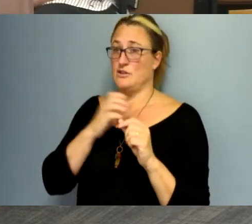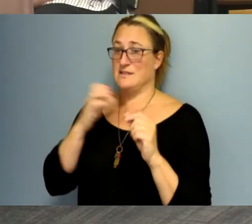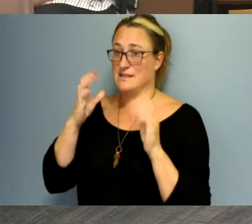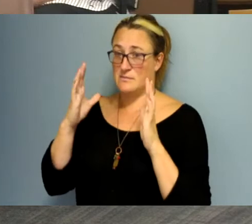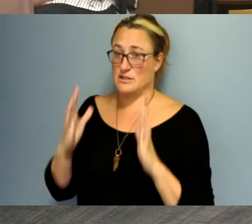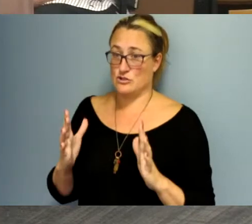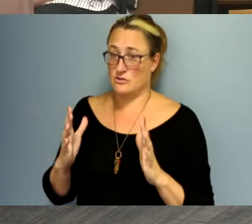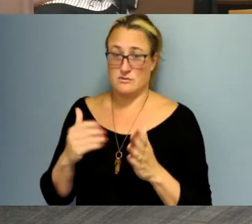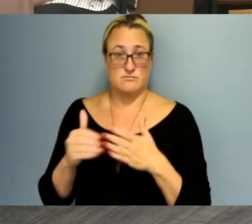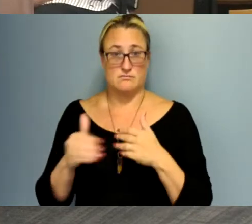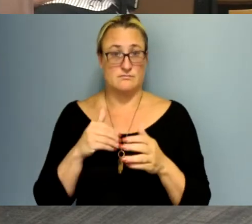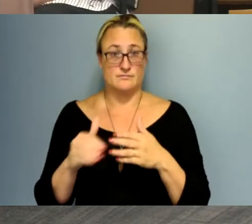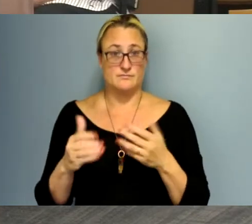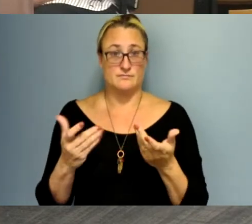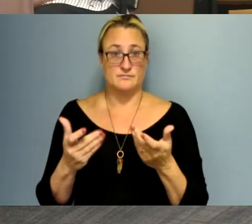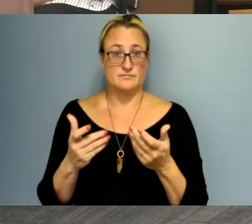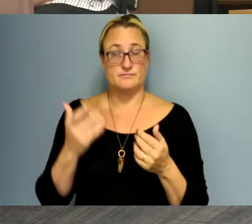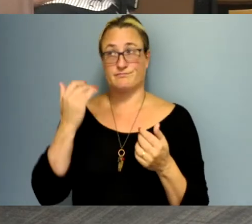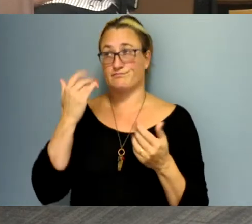it's